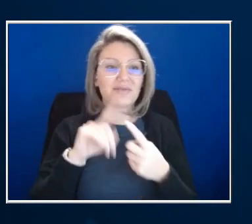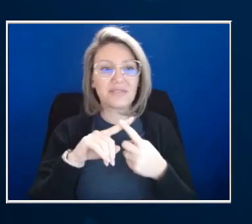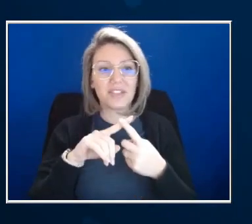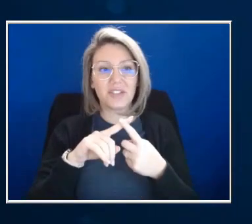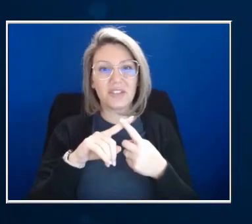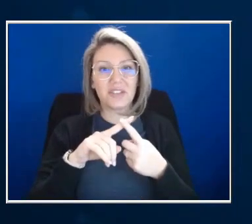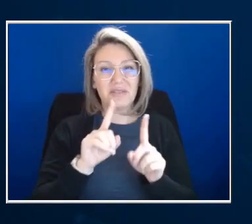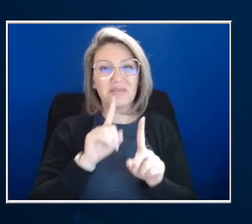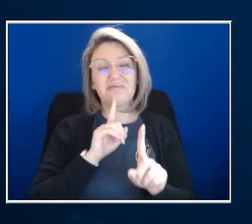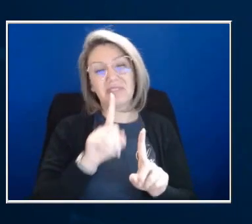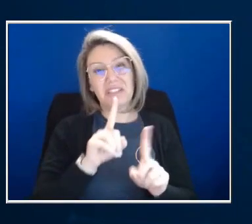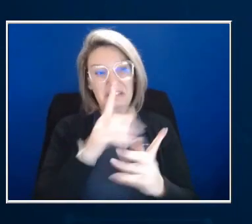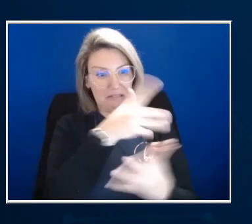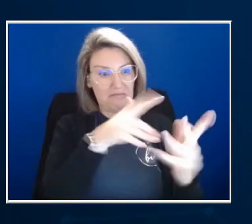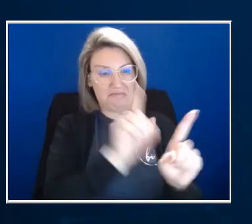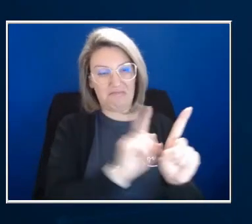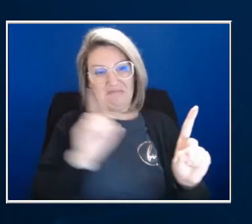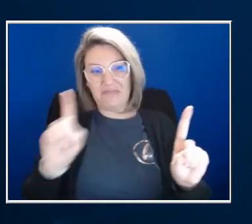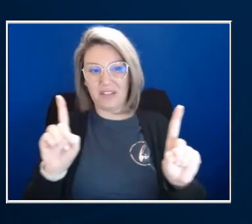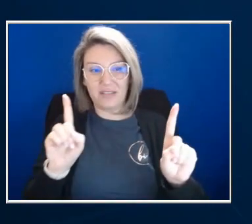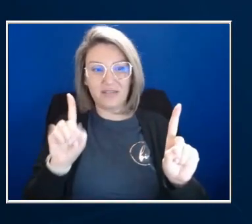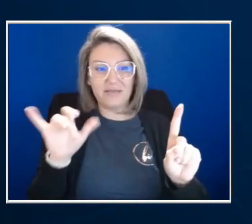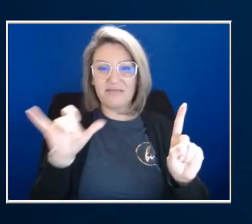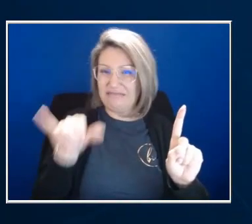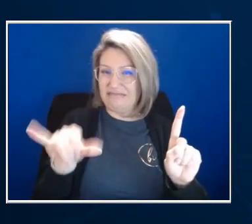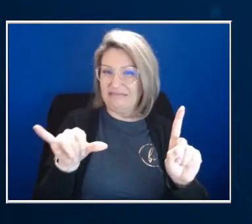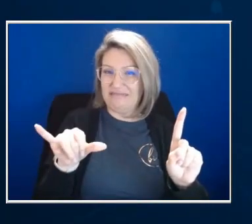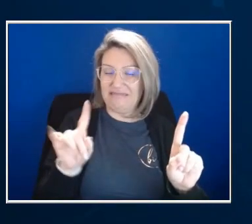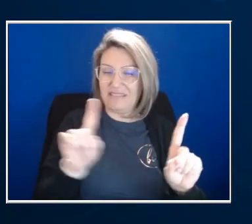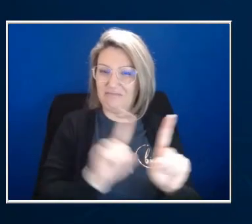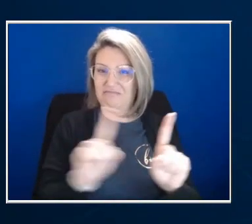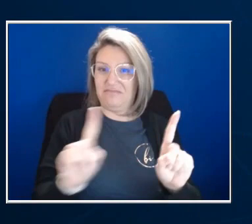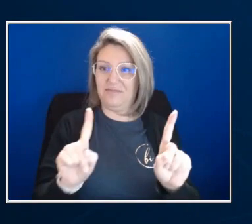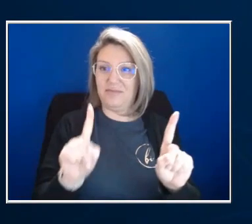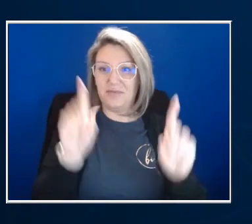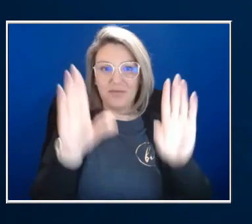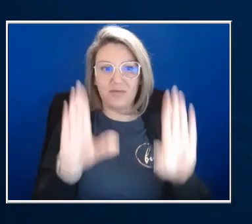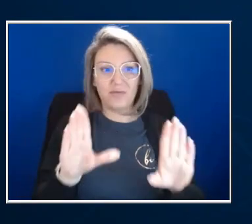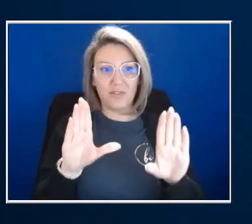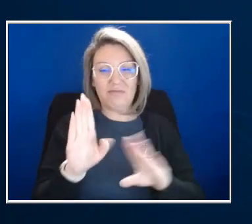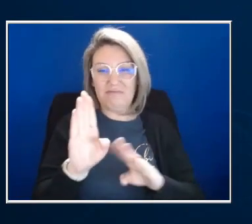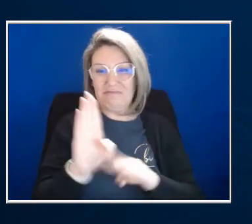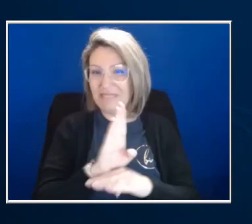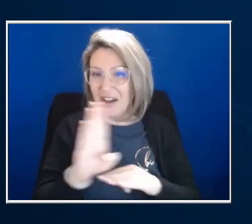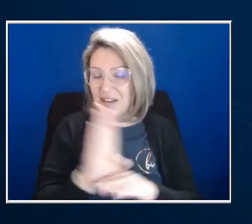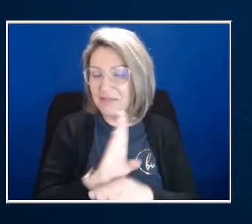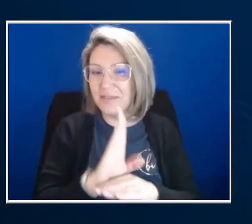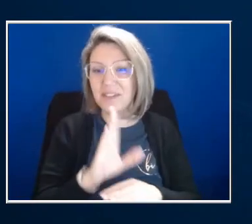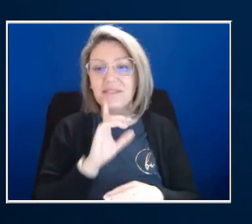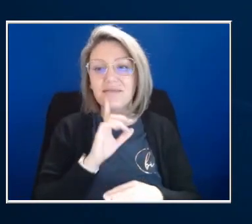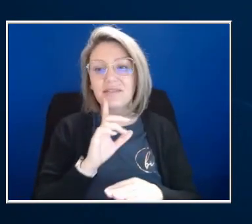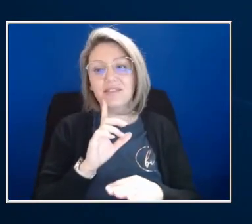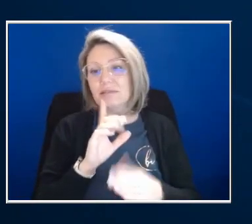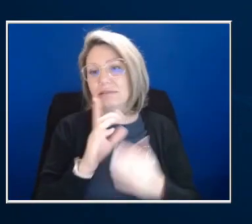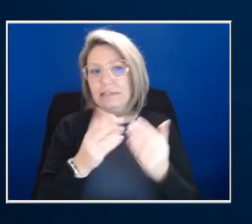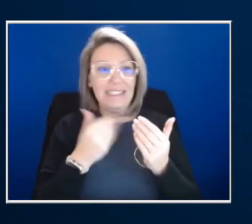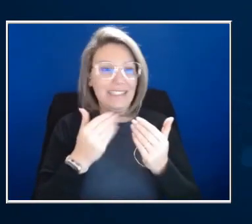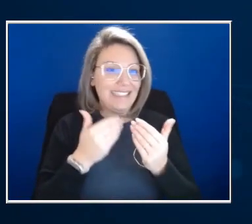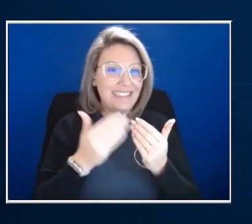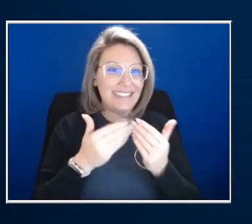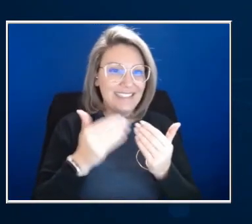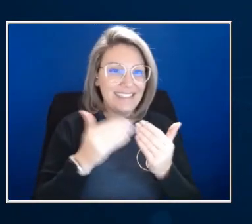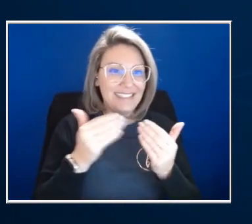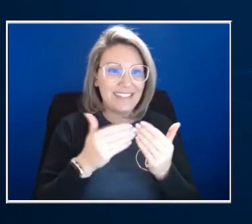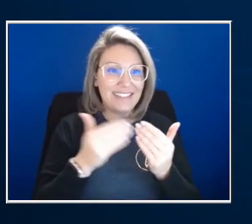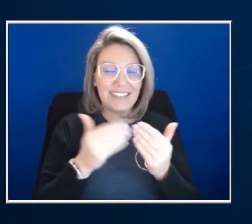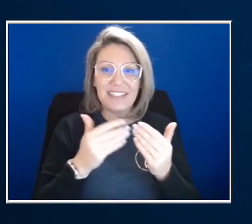from everyone. And I have a really great company that made it easy for me to come and kind of be